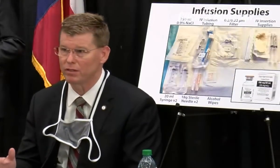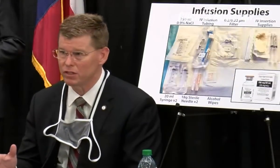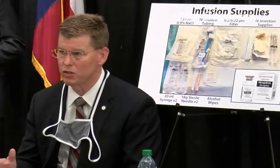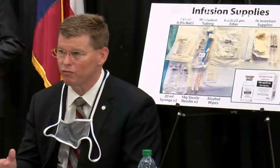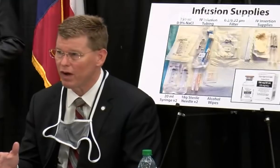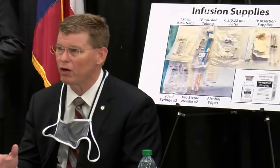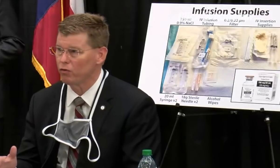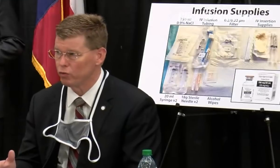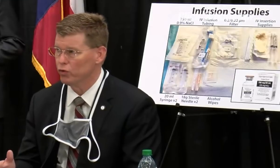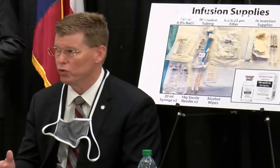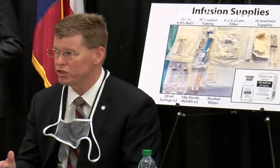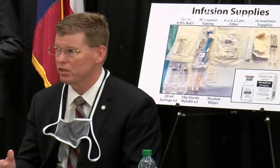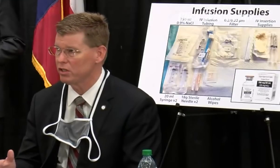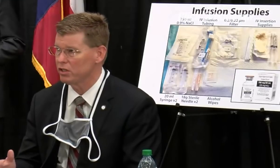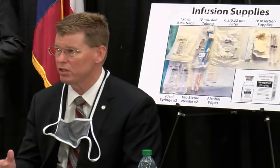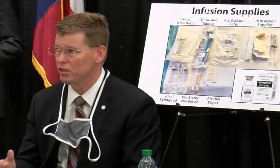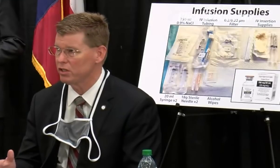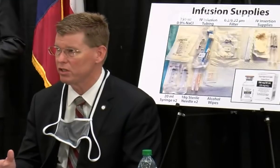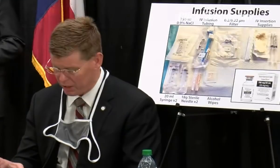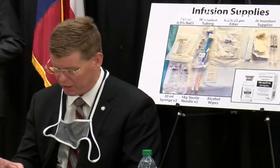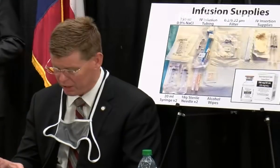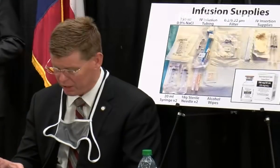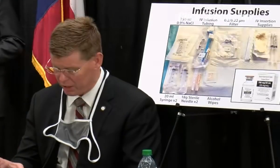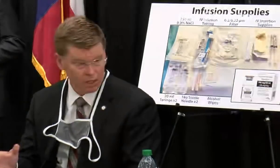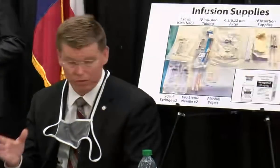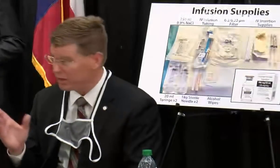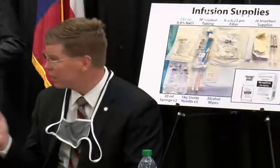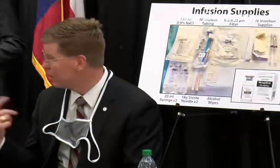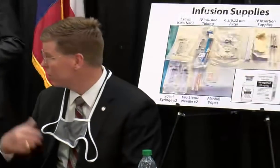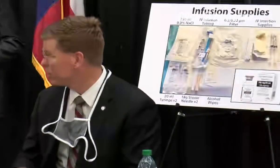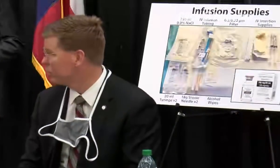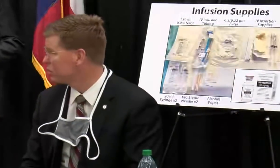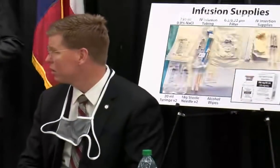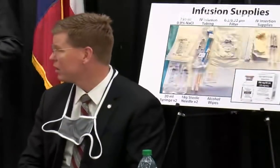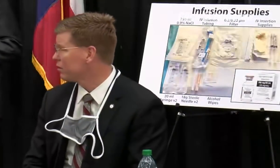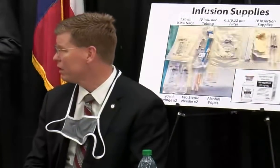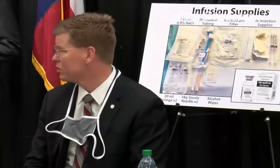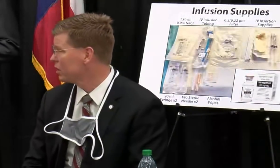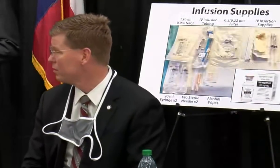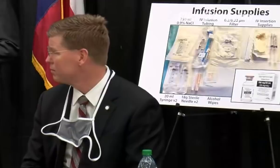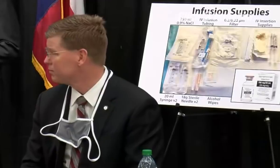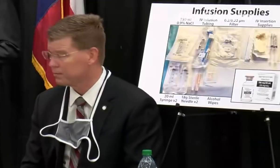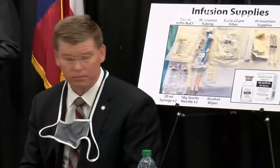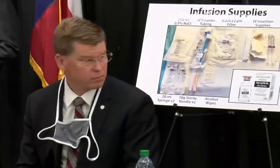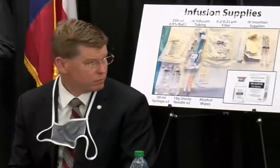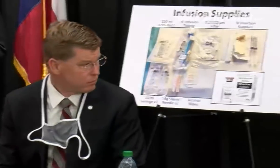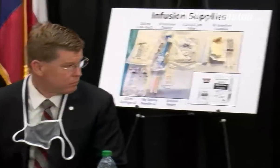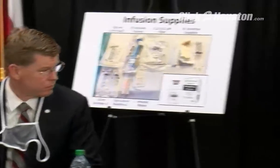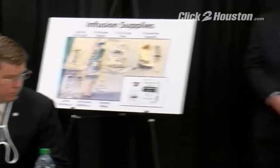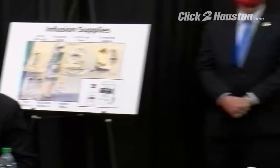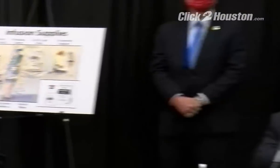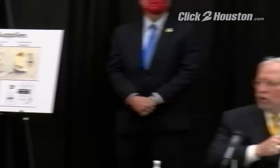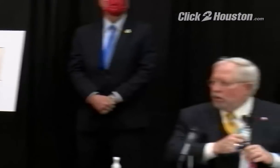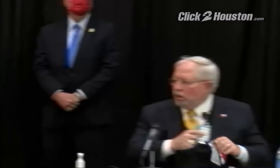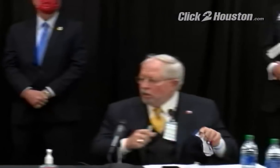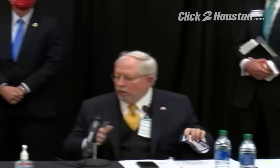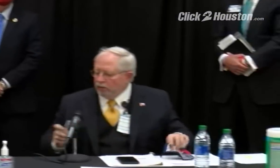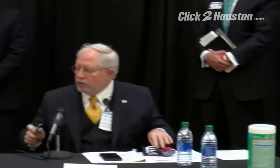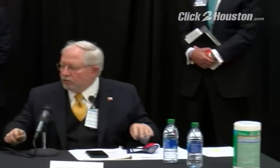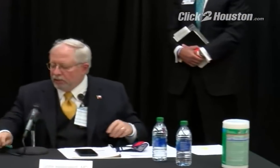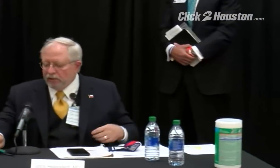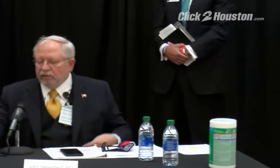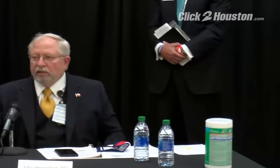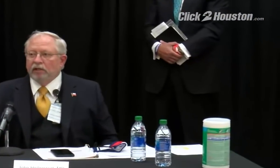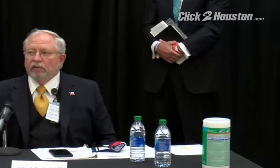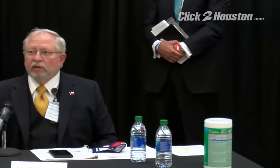time to follow the rules still, even though you're leaving campus. And with that, Governor, I think we'll turn it to Dr. Hellerstadt. Doctor. Thank